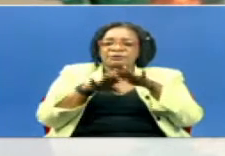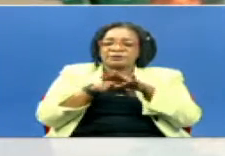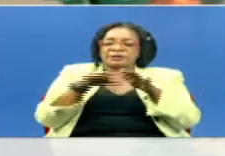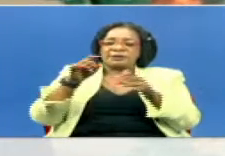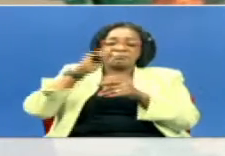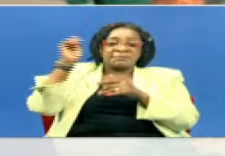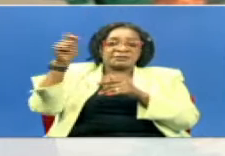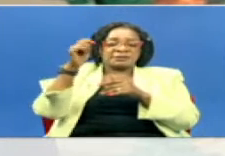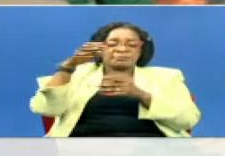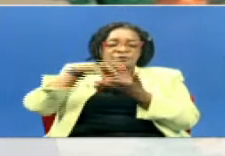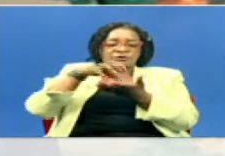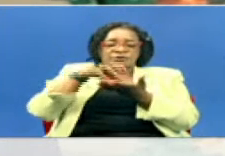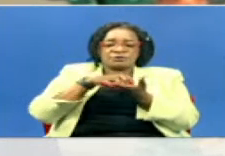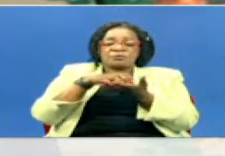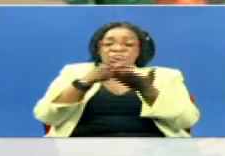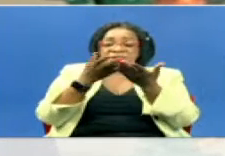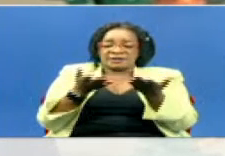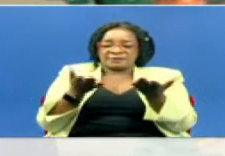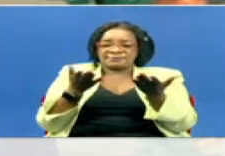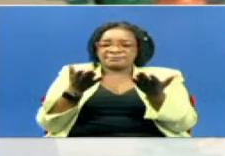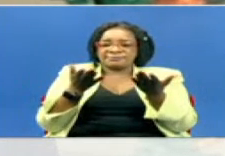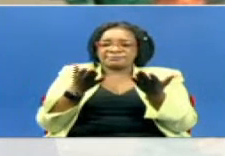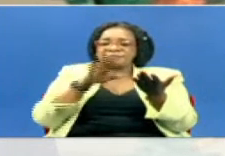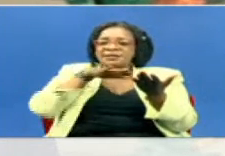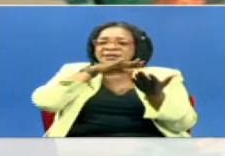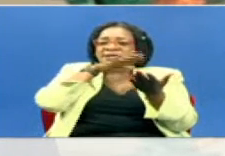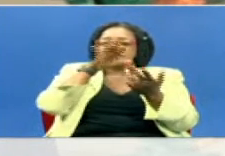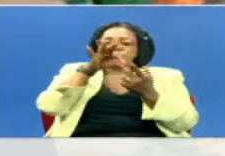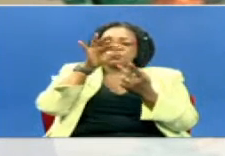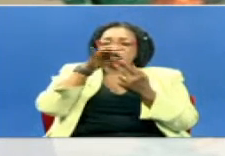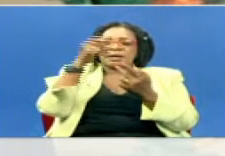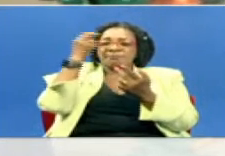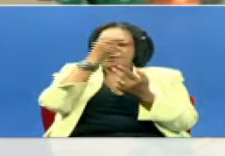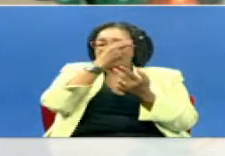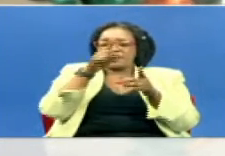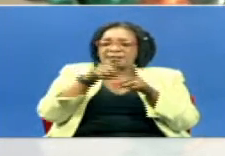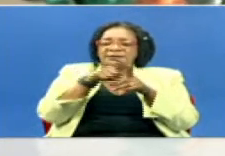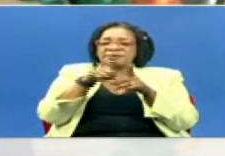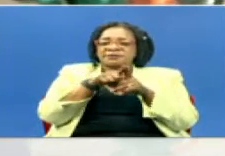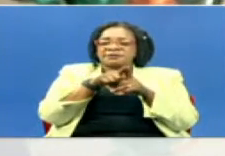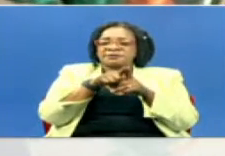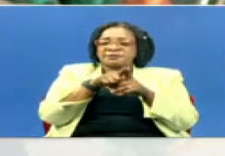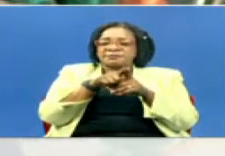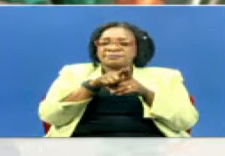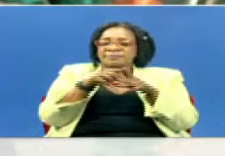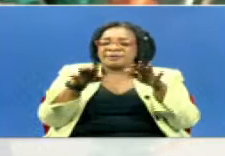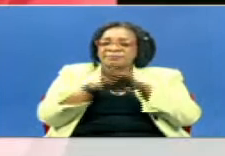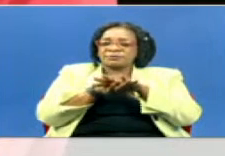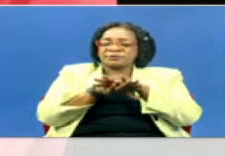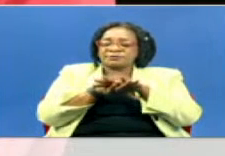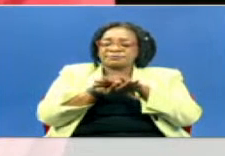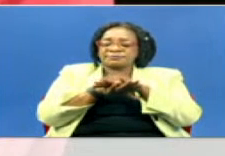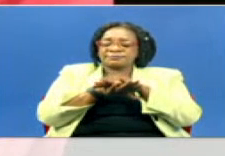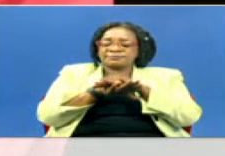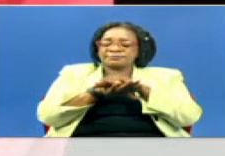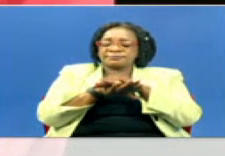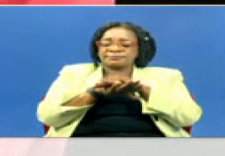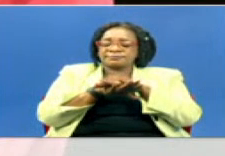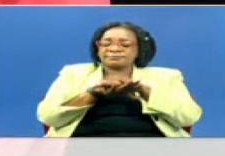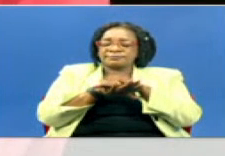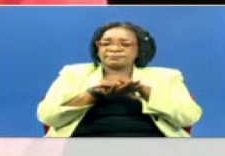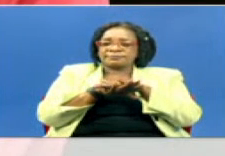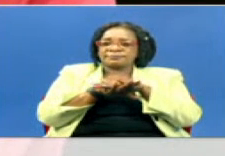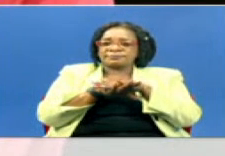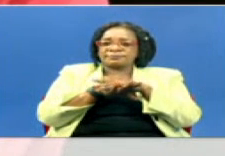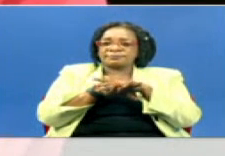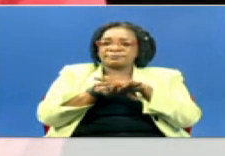would be up. And Raila Odinga chose Martha Karua as the deputy. But you left